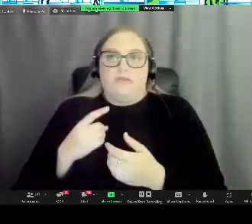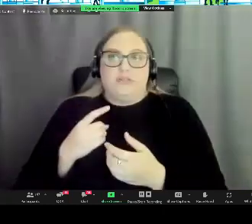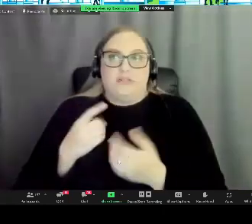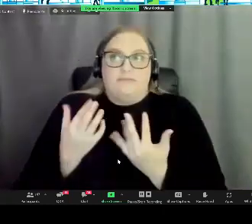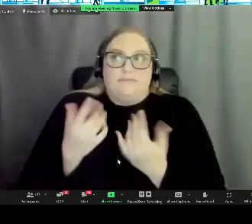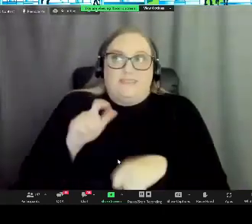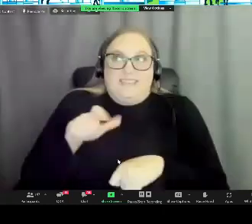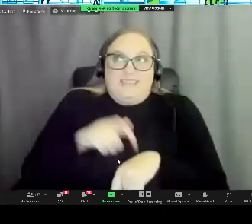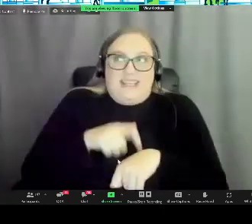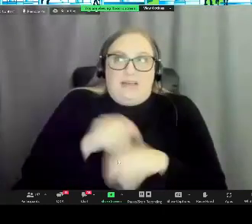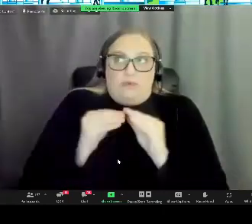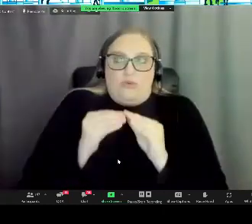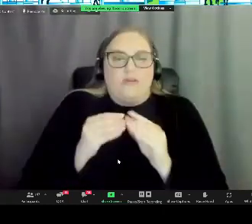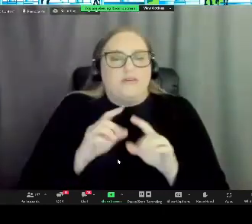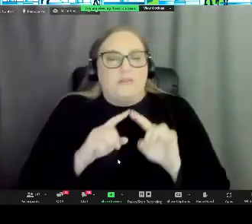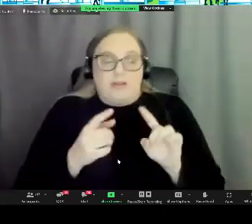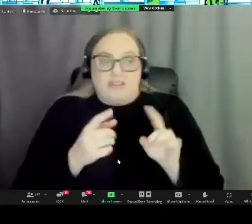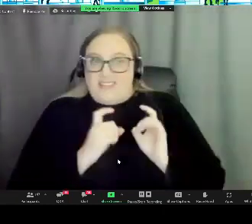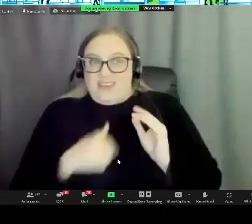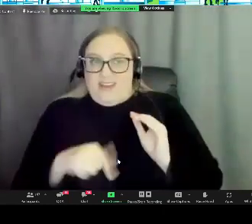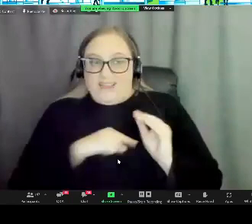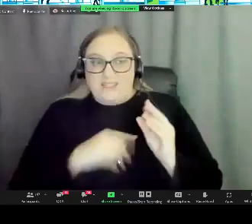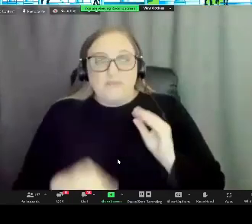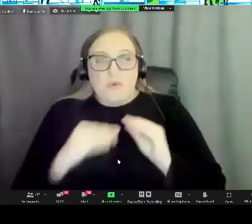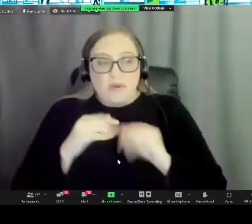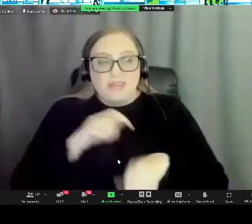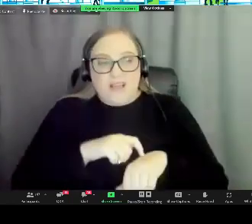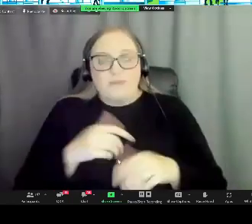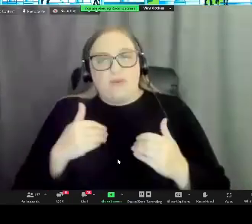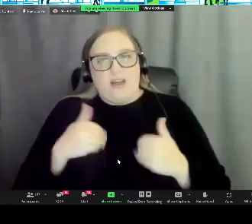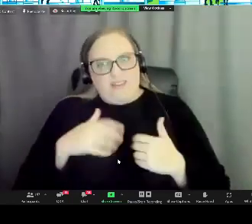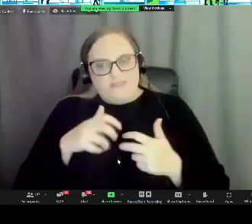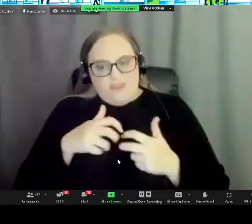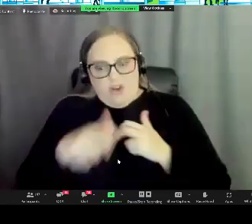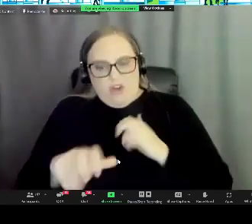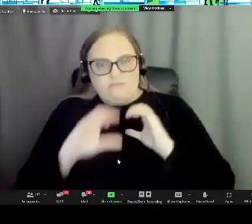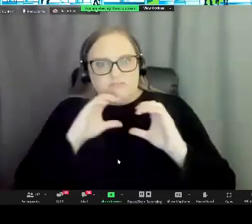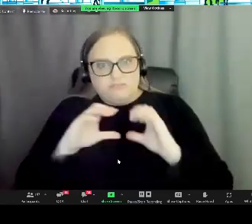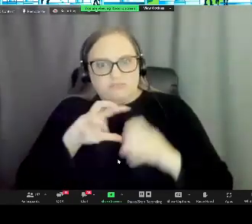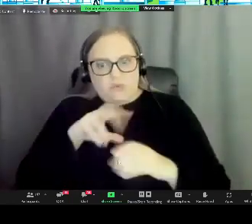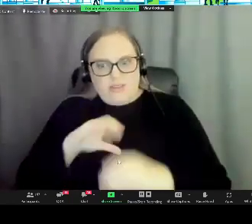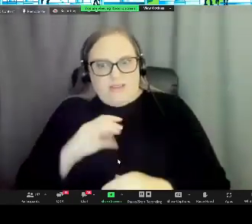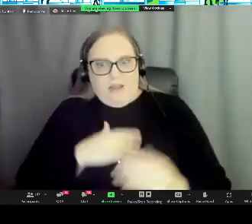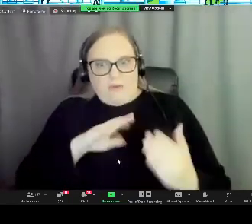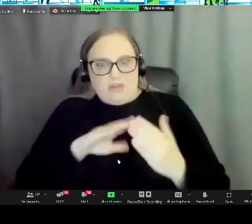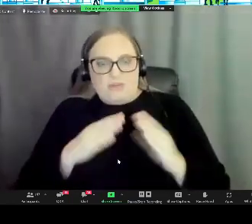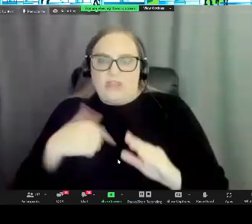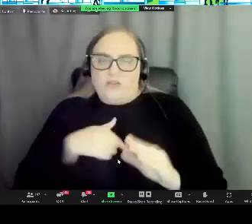say is it's buying us a lot of time to have some really hard conversations in our community that we've been wanting to have for a long